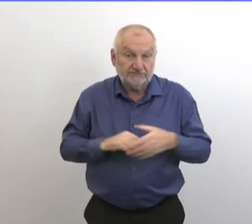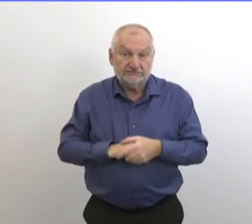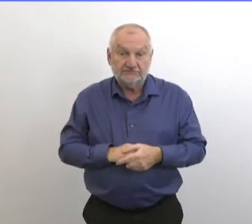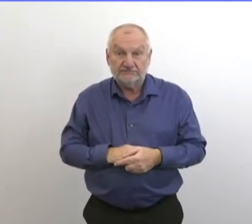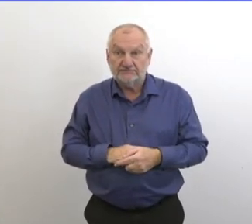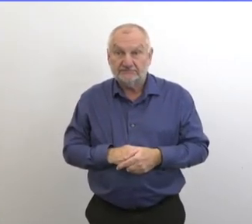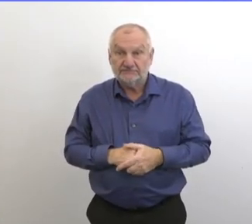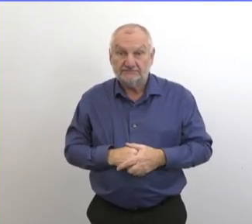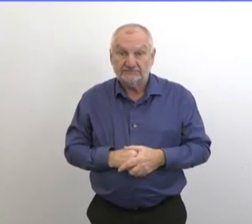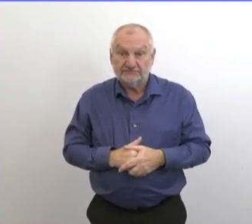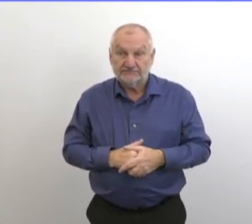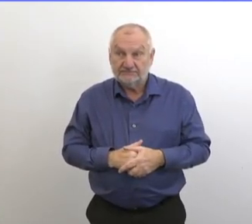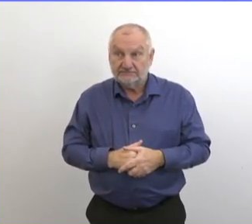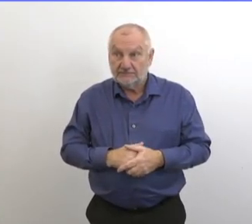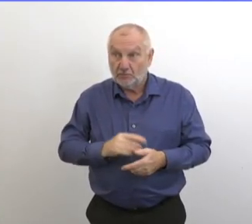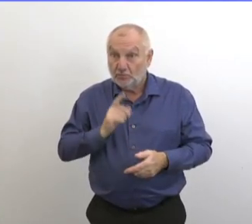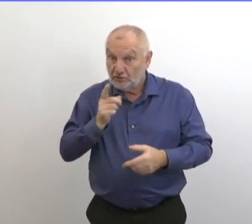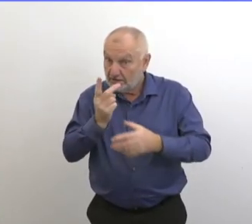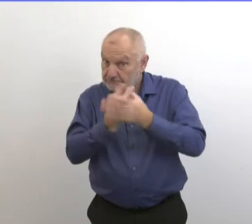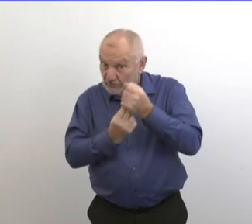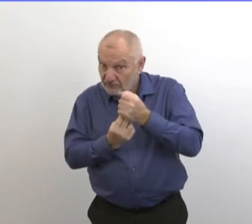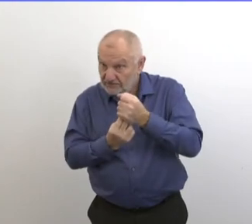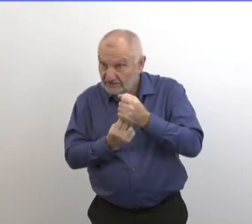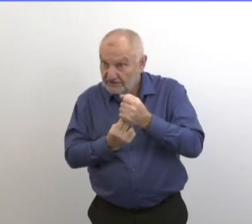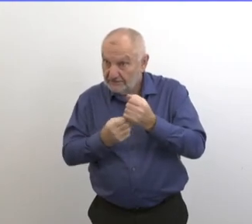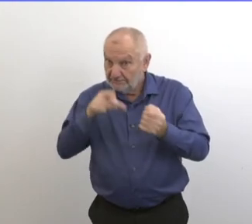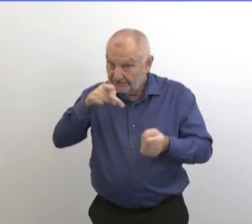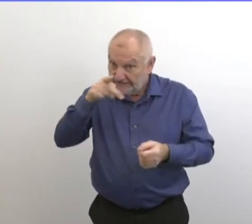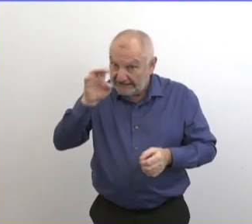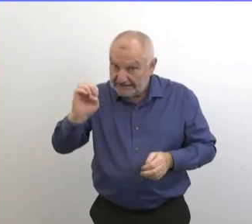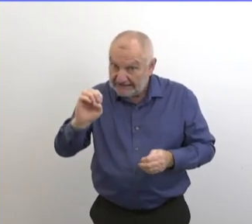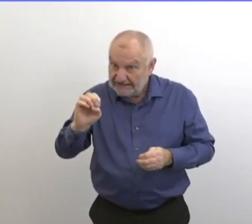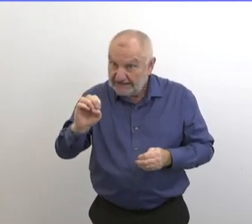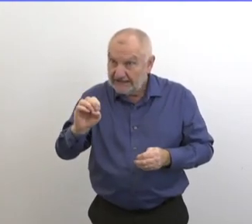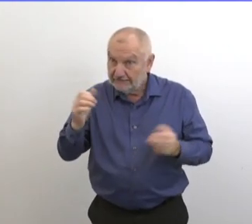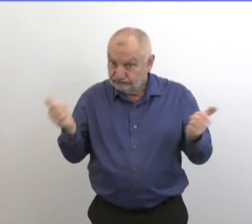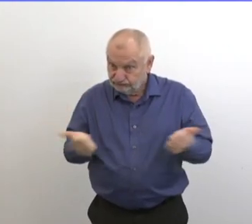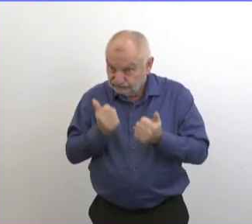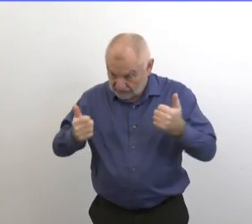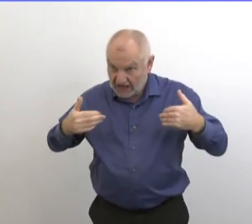a combination of the two, and that's the approach that we're taking. It's important to have both.